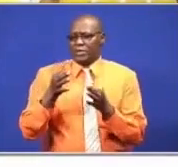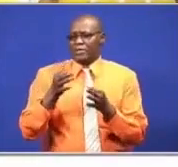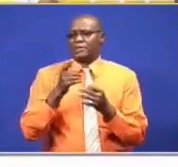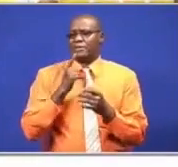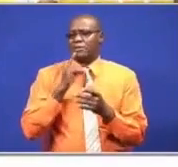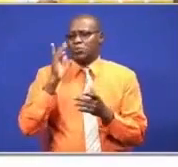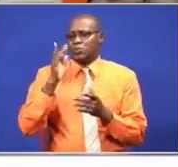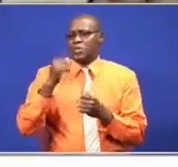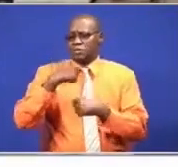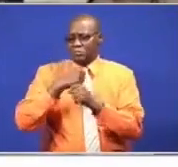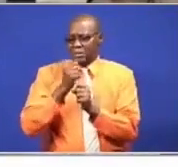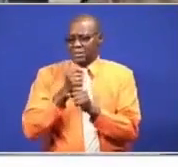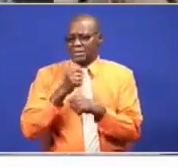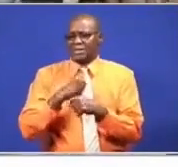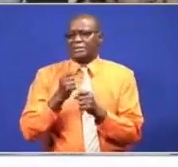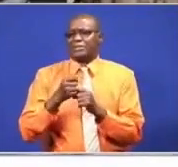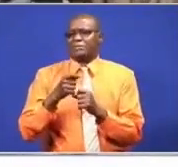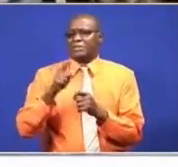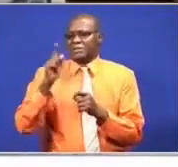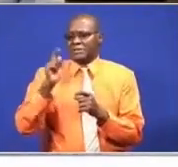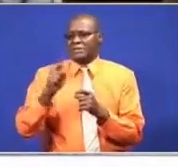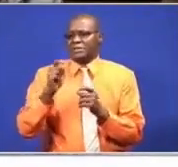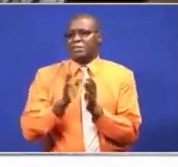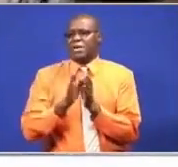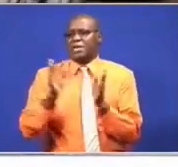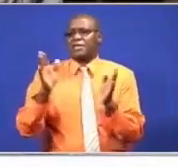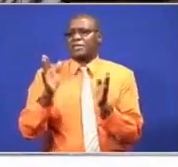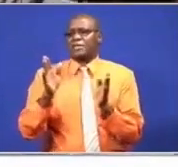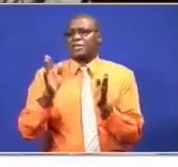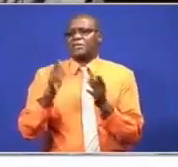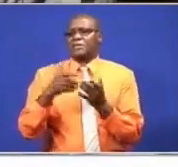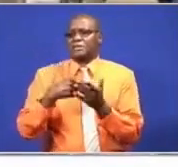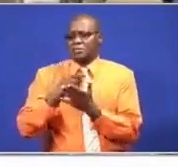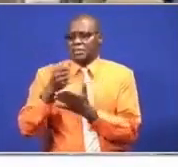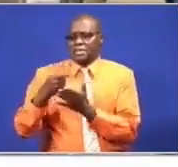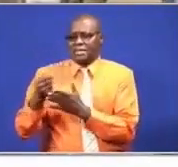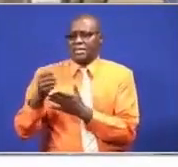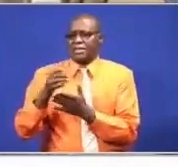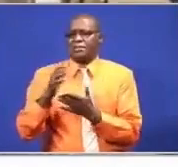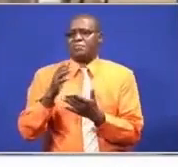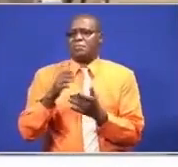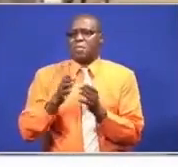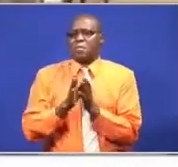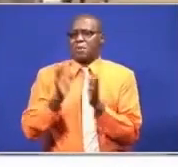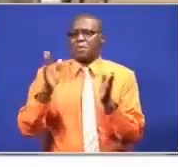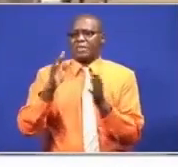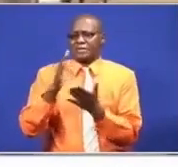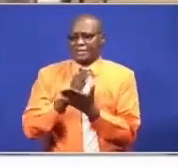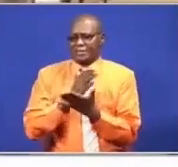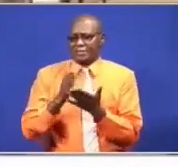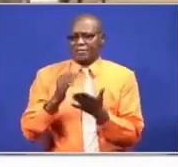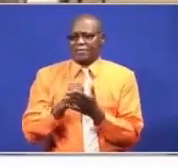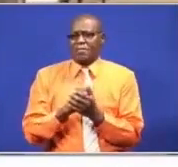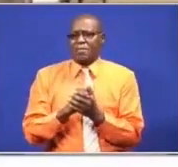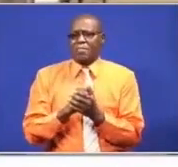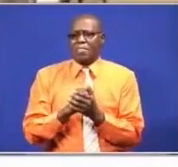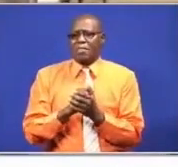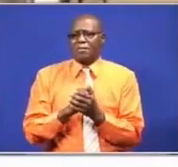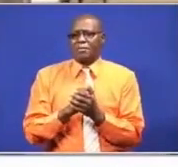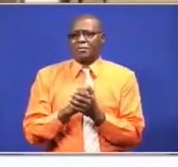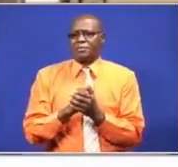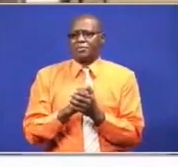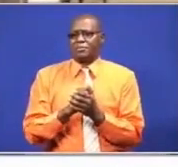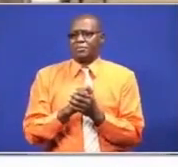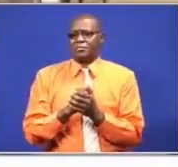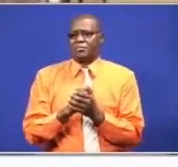for the government to support targeted public spending on productive sectors. Mafuta siongezwe kidogo kidogo, aongeze vige maximum.